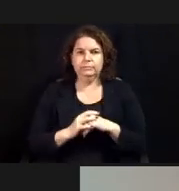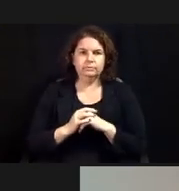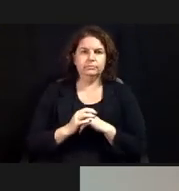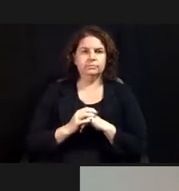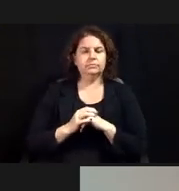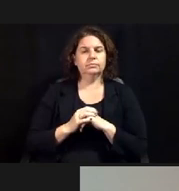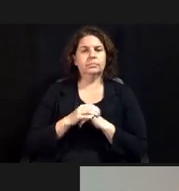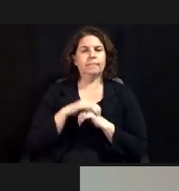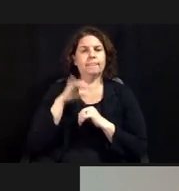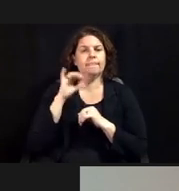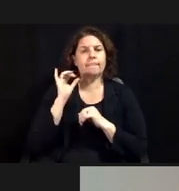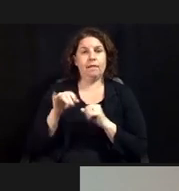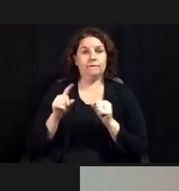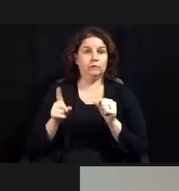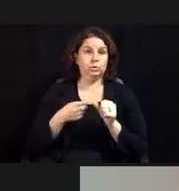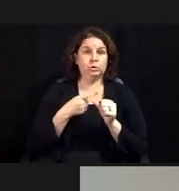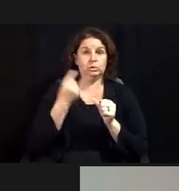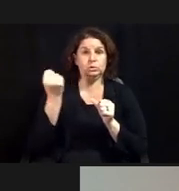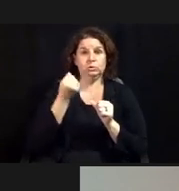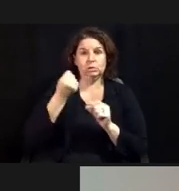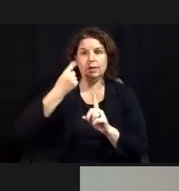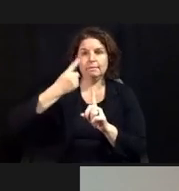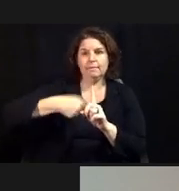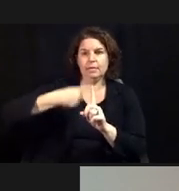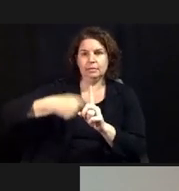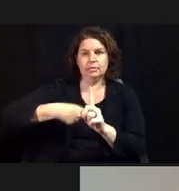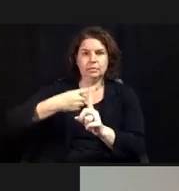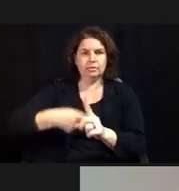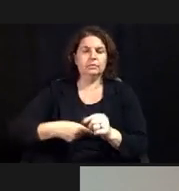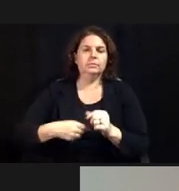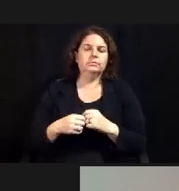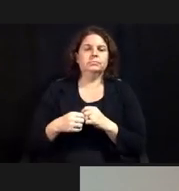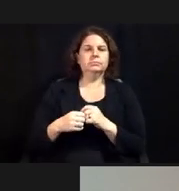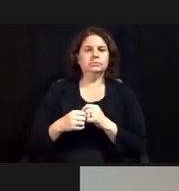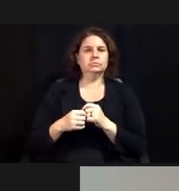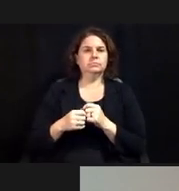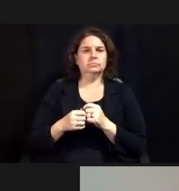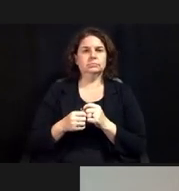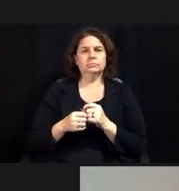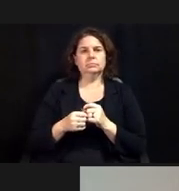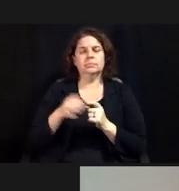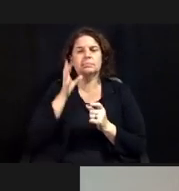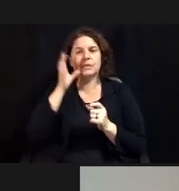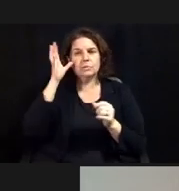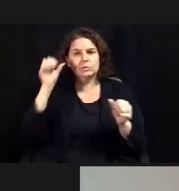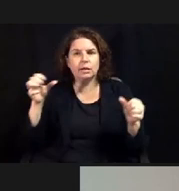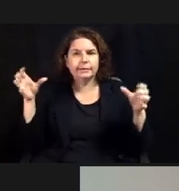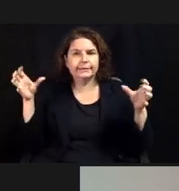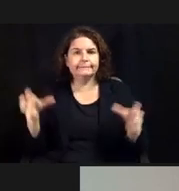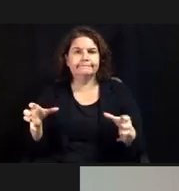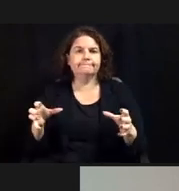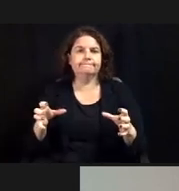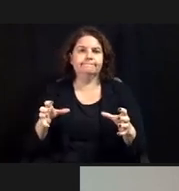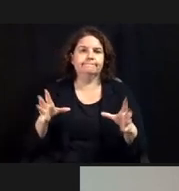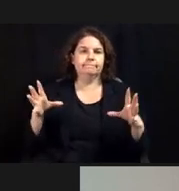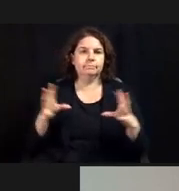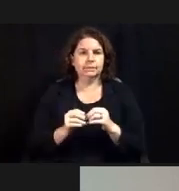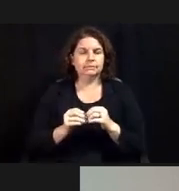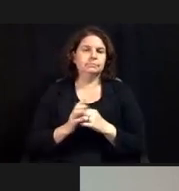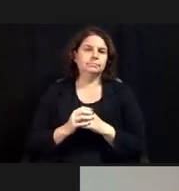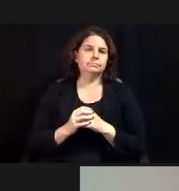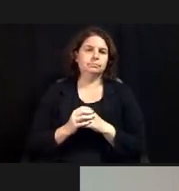Tuesday of the month. And it's an opportunity for parents to come together with one of our